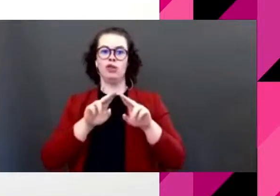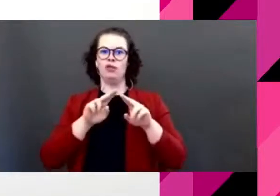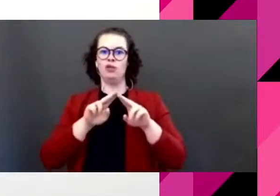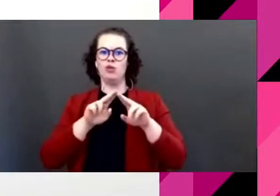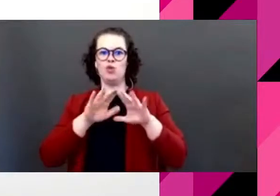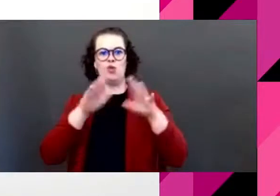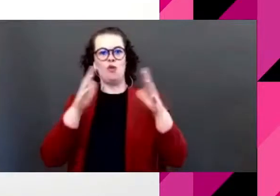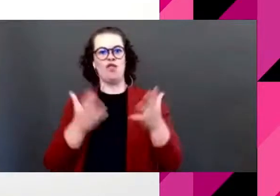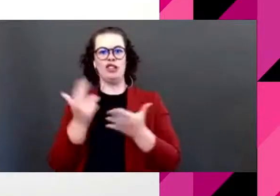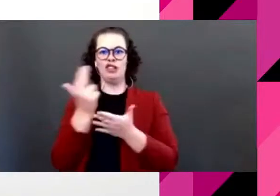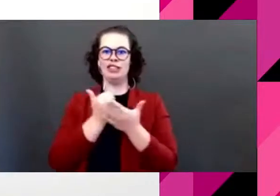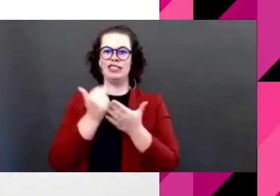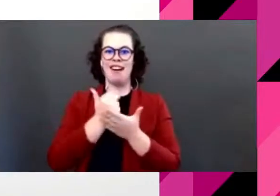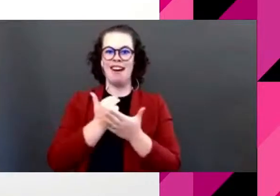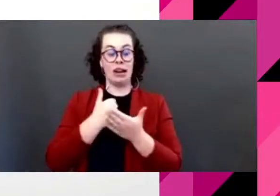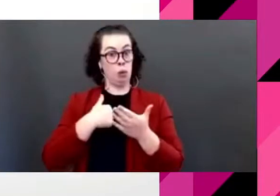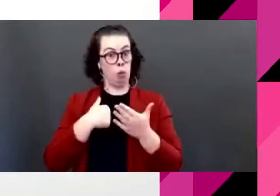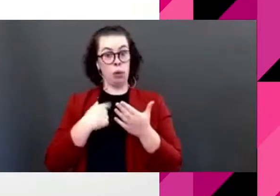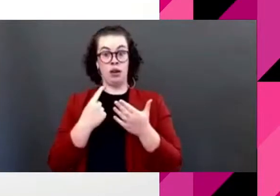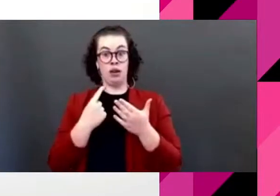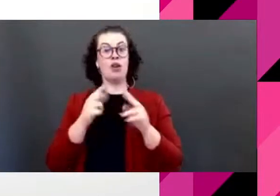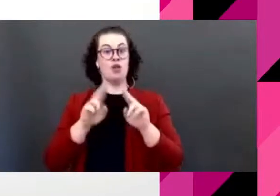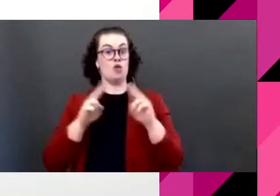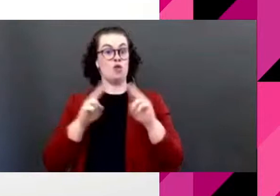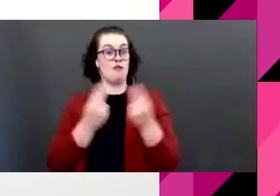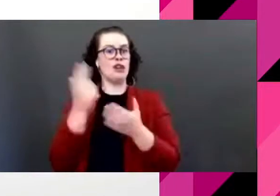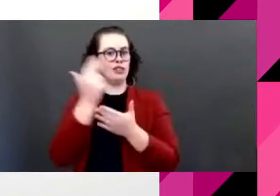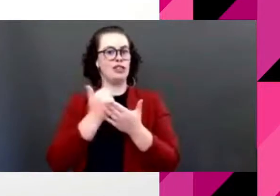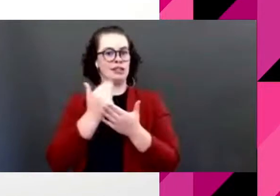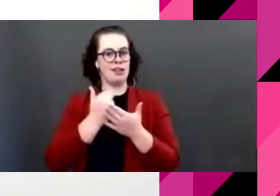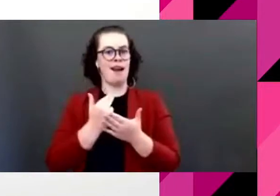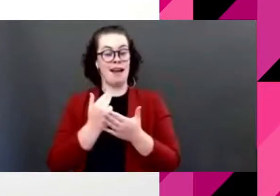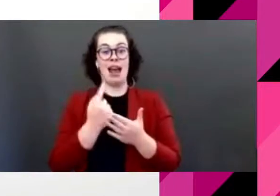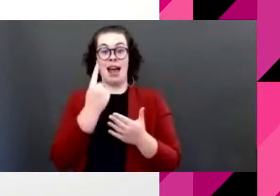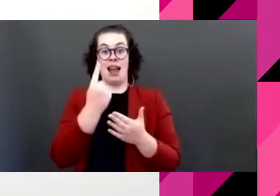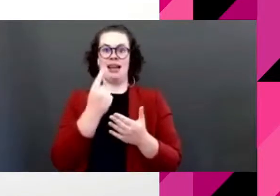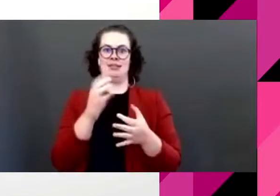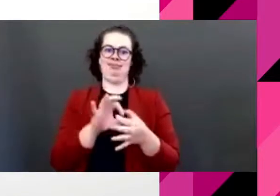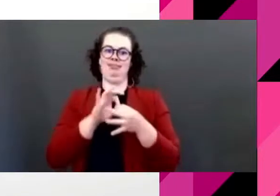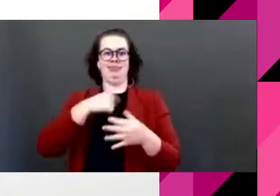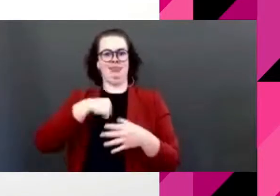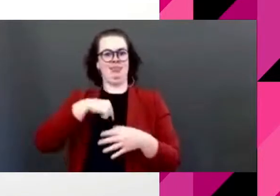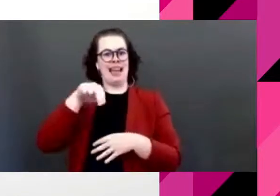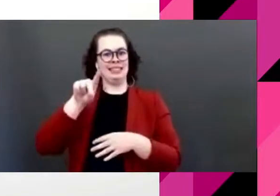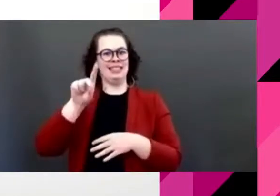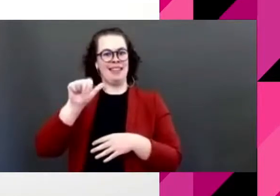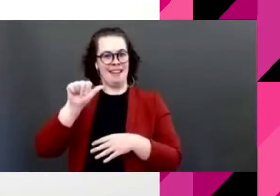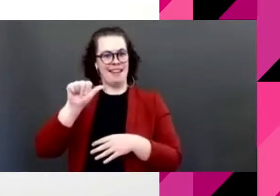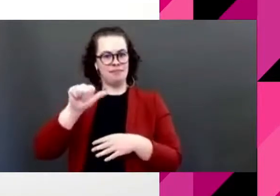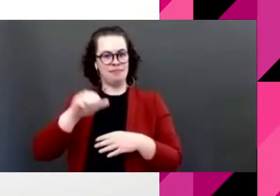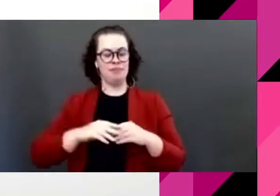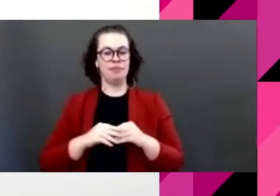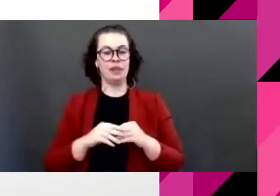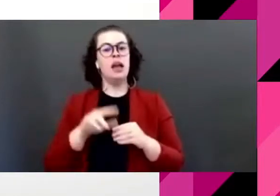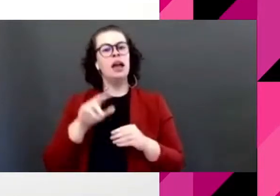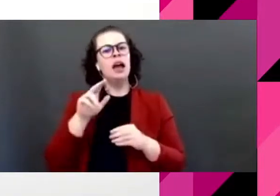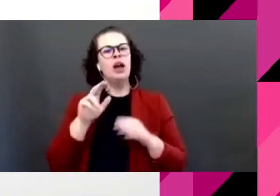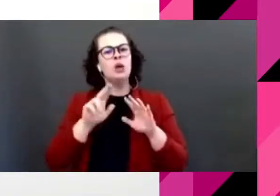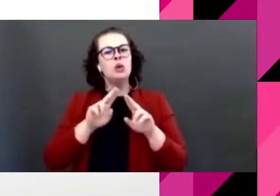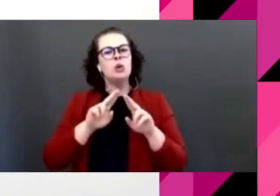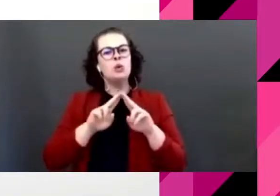for Excellence in Universal Design, which is part of the National Disability Authority. The adoption of universal